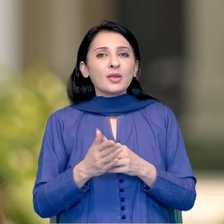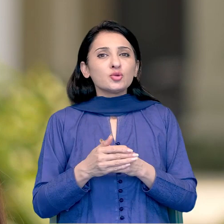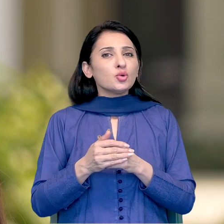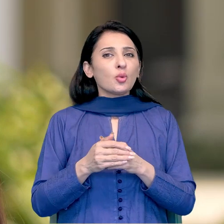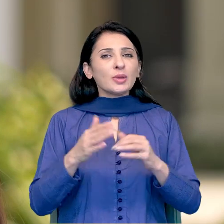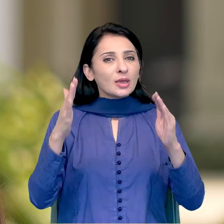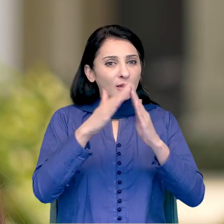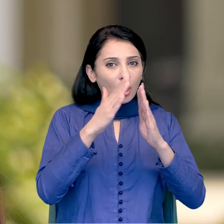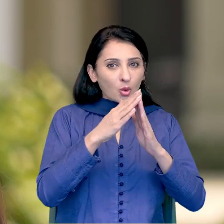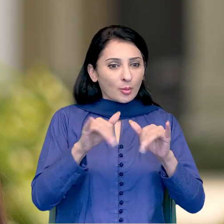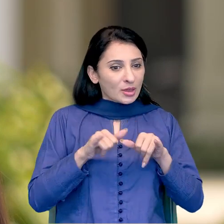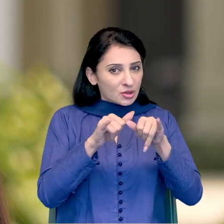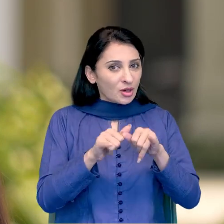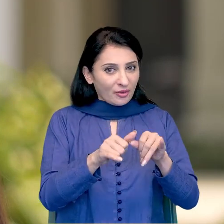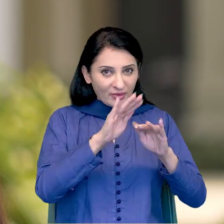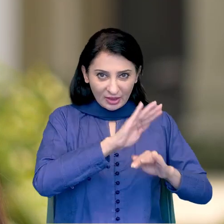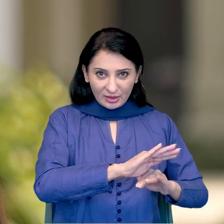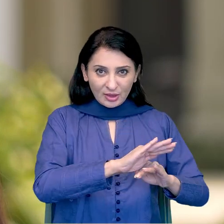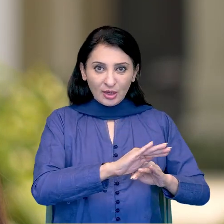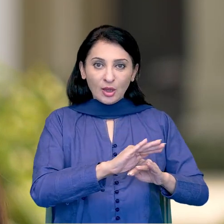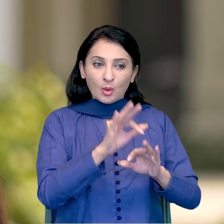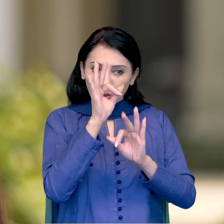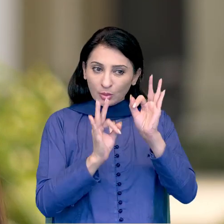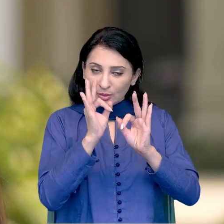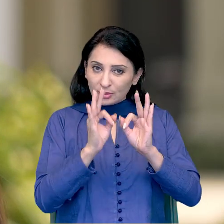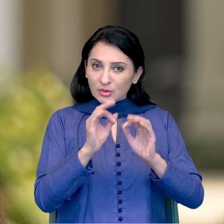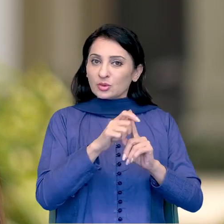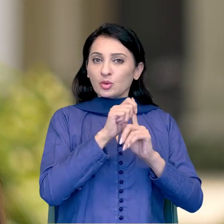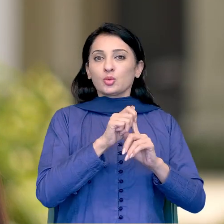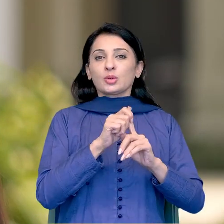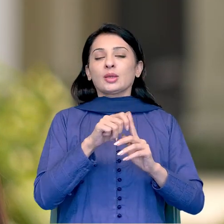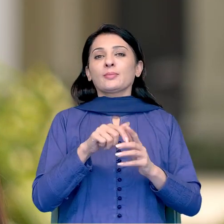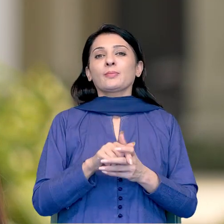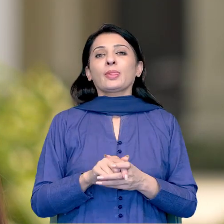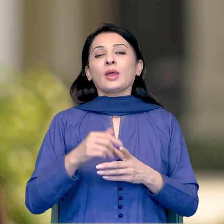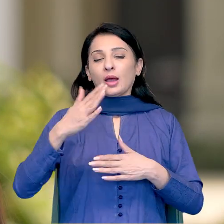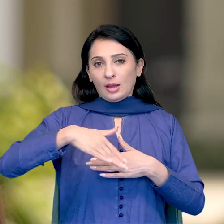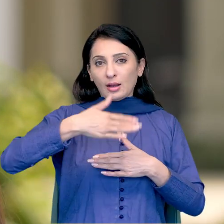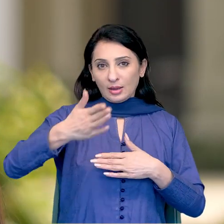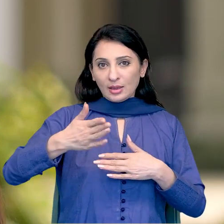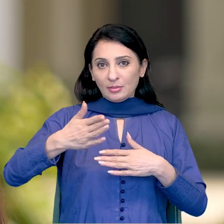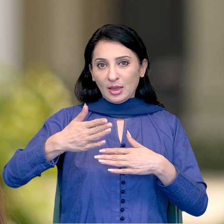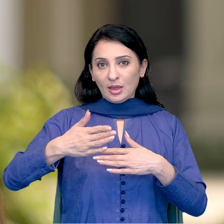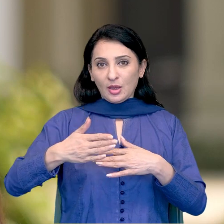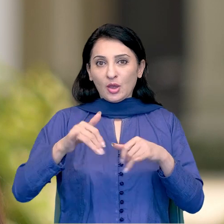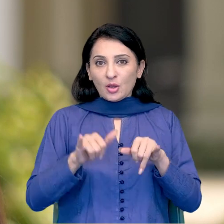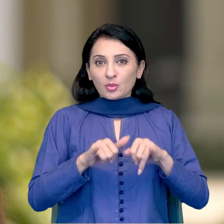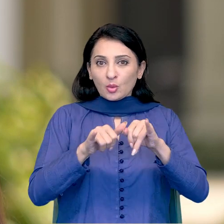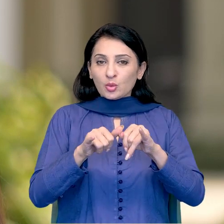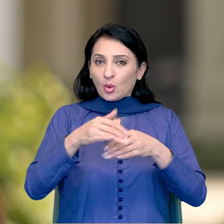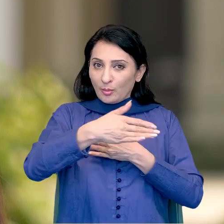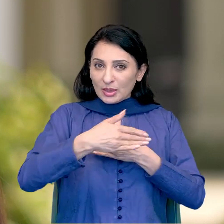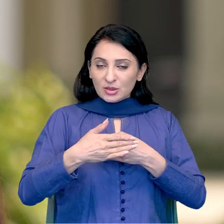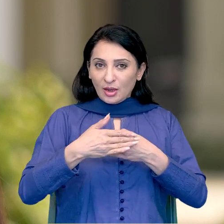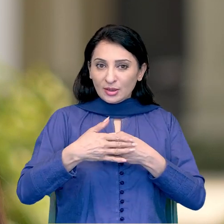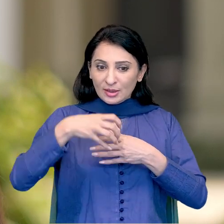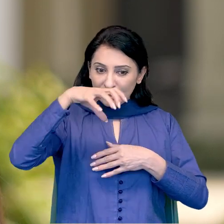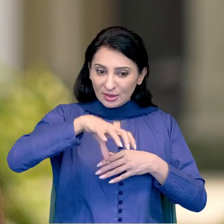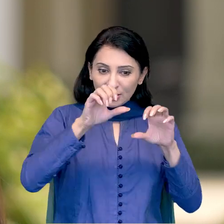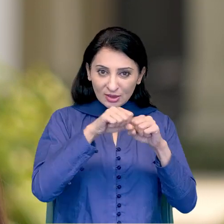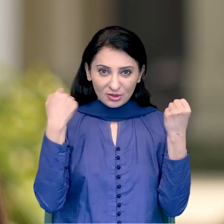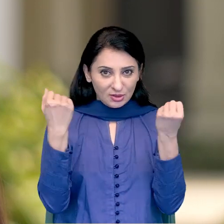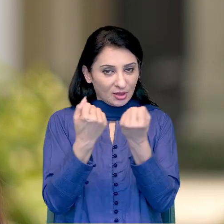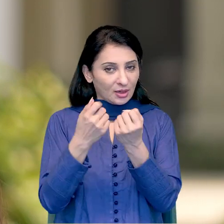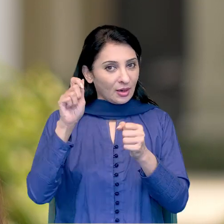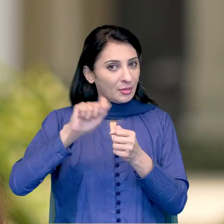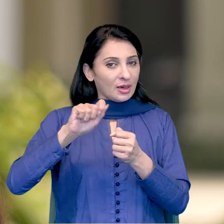routine questions that pet owners may have about their pets. In future, I do plan to open an animal shelter of my own, if